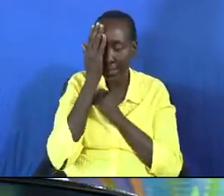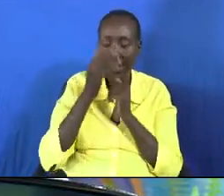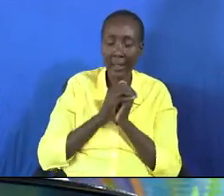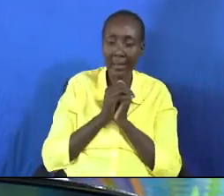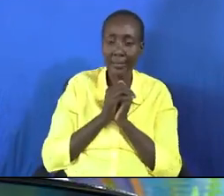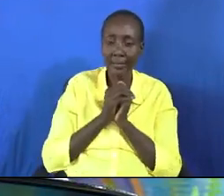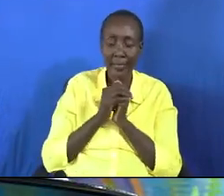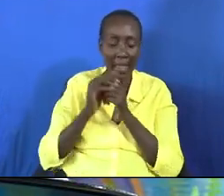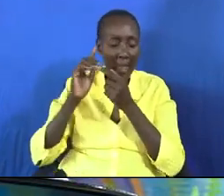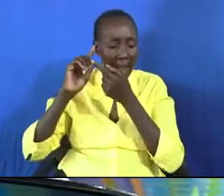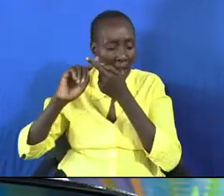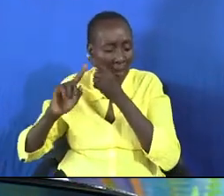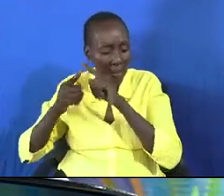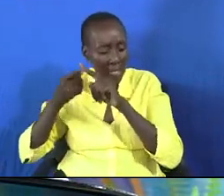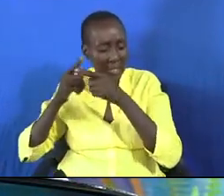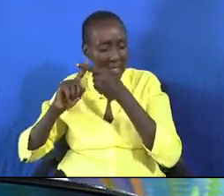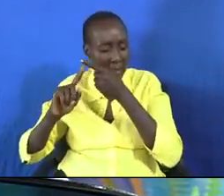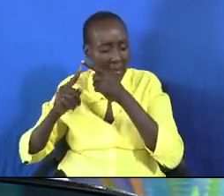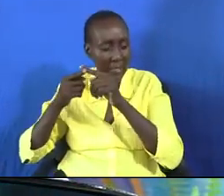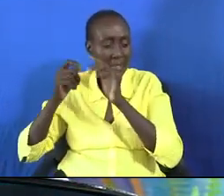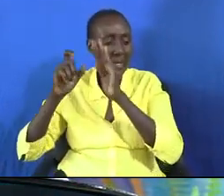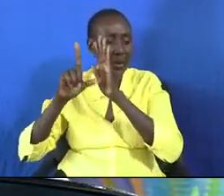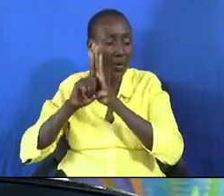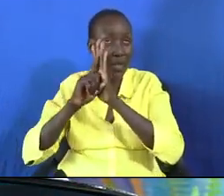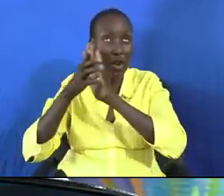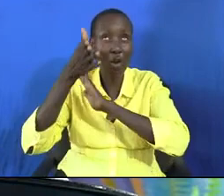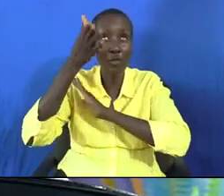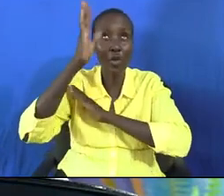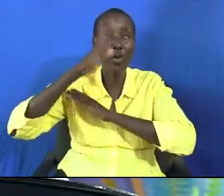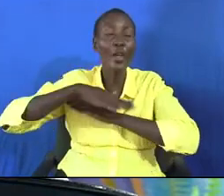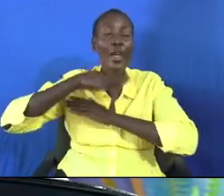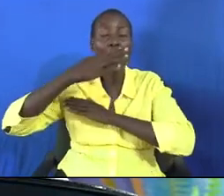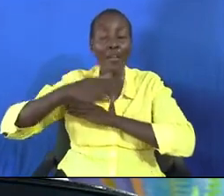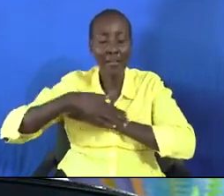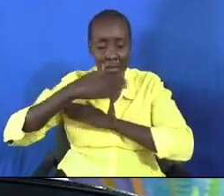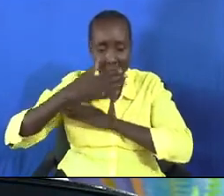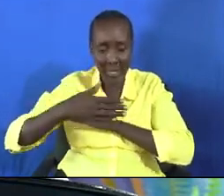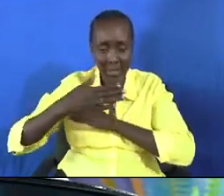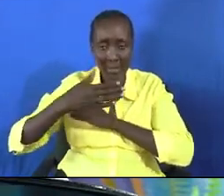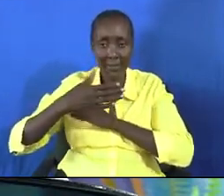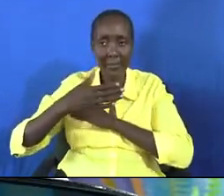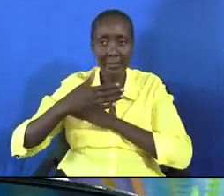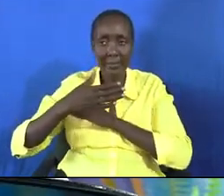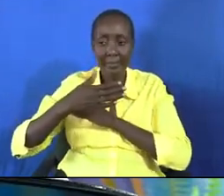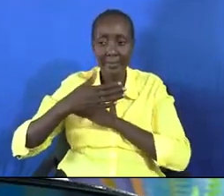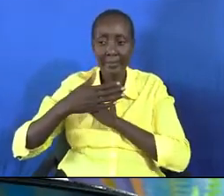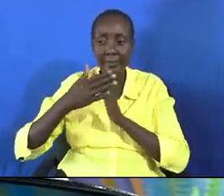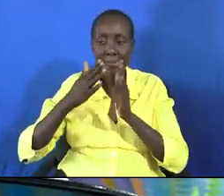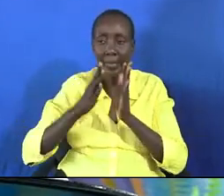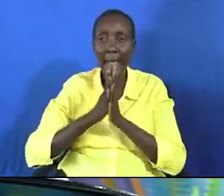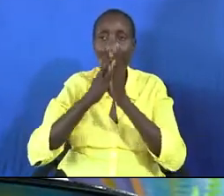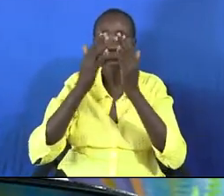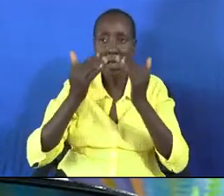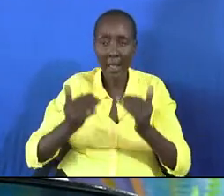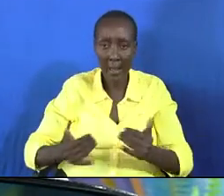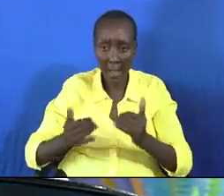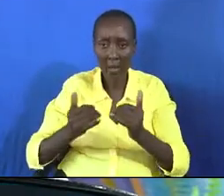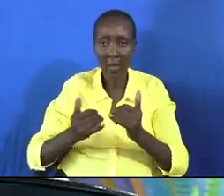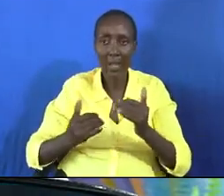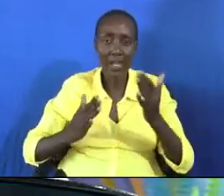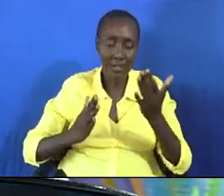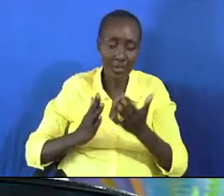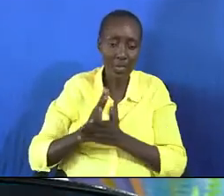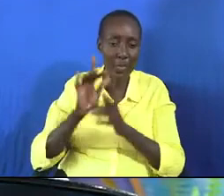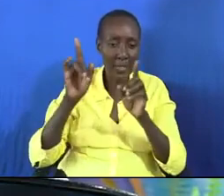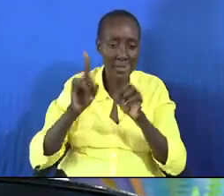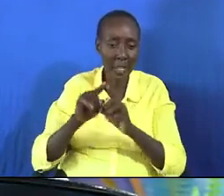He meditated on the law of the Lord every day and every night. And it's this discipline now that gave